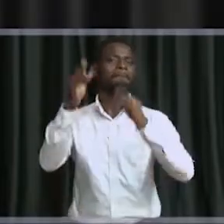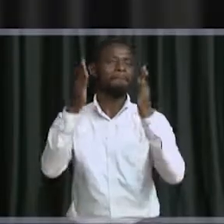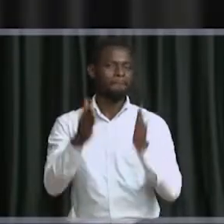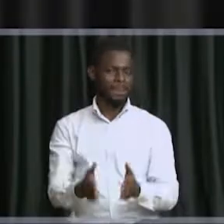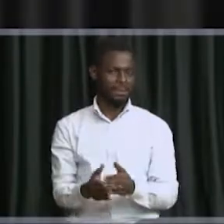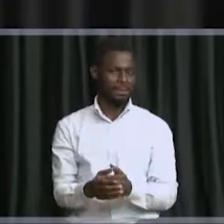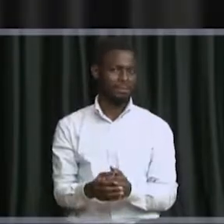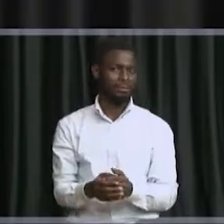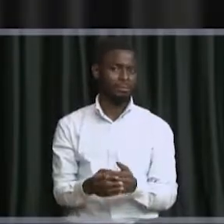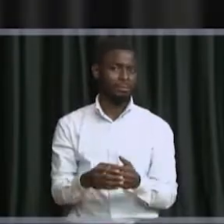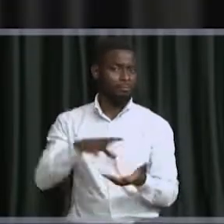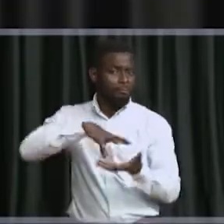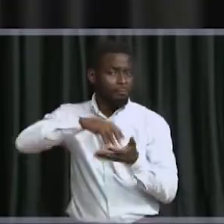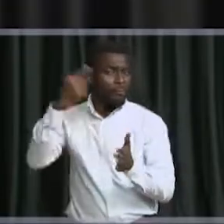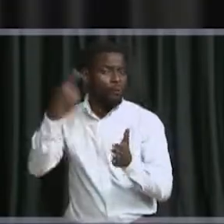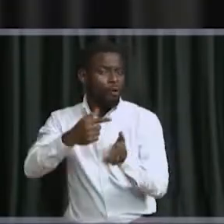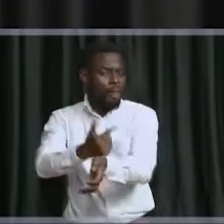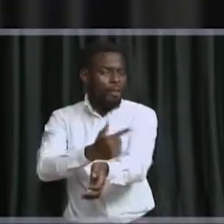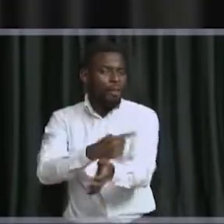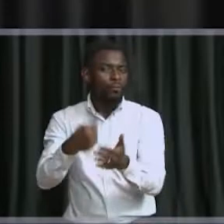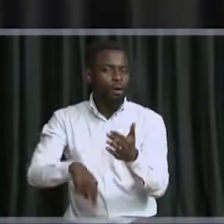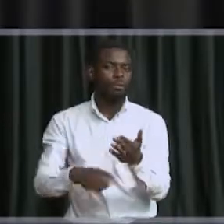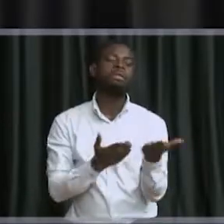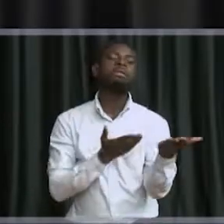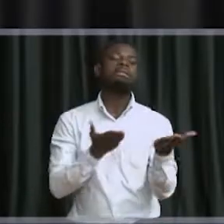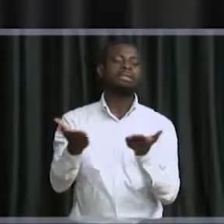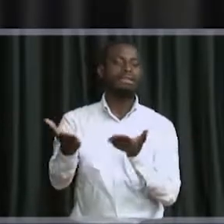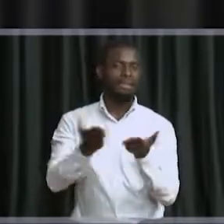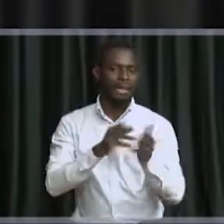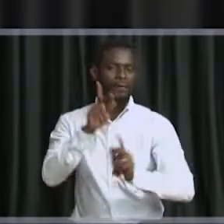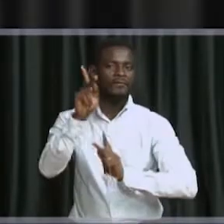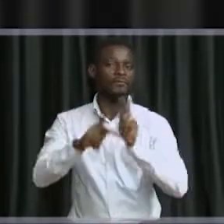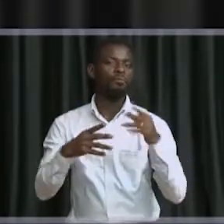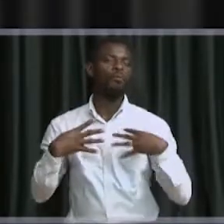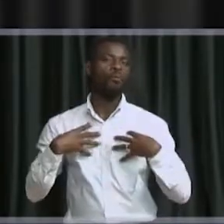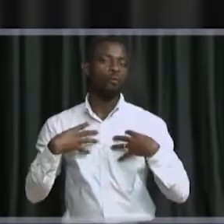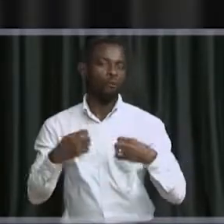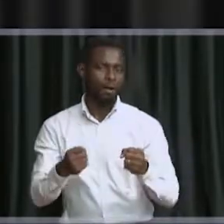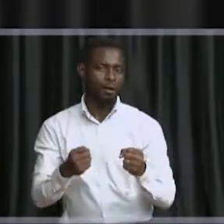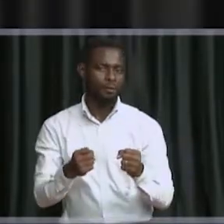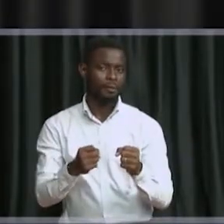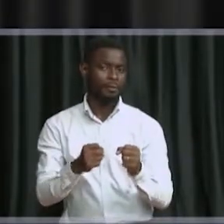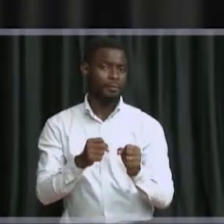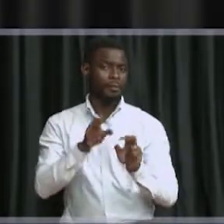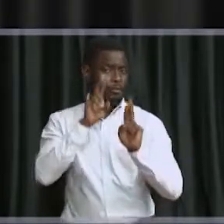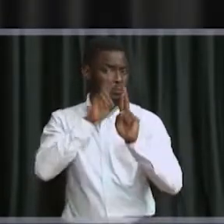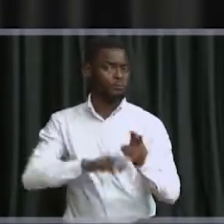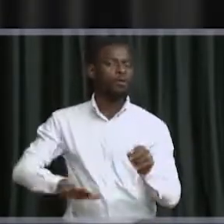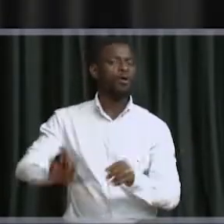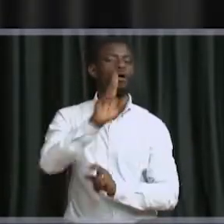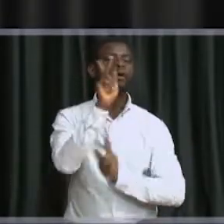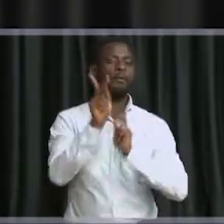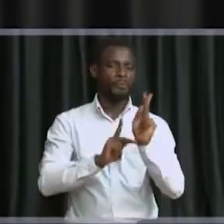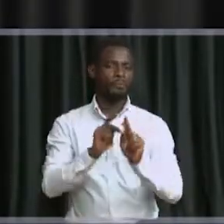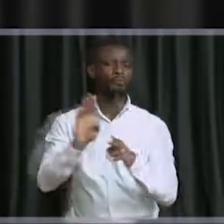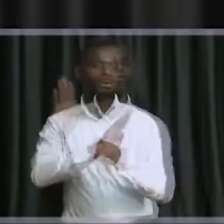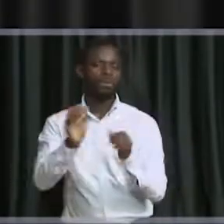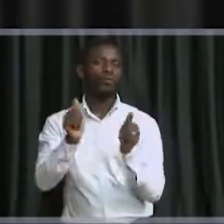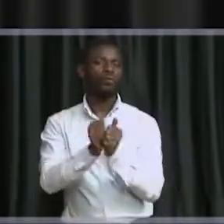adisi yabini uyi yimu sum nipe yi fenidi yima o customers na wajumani binyini